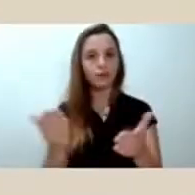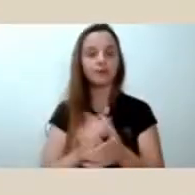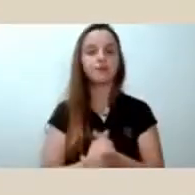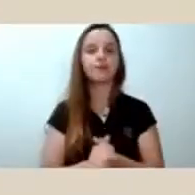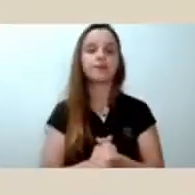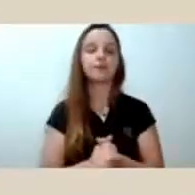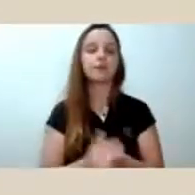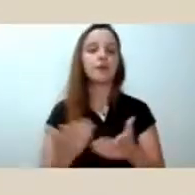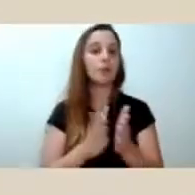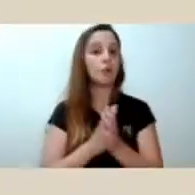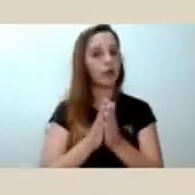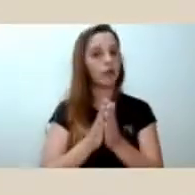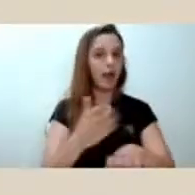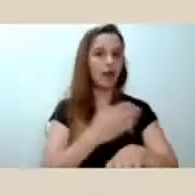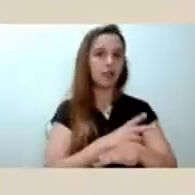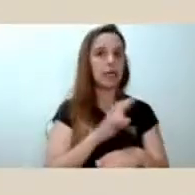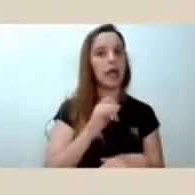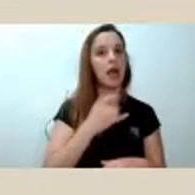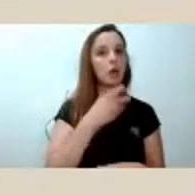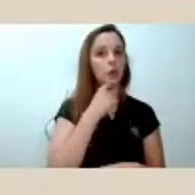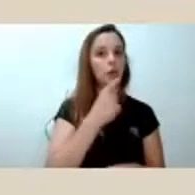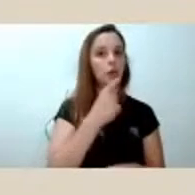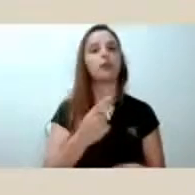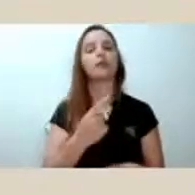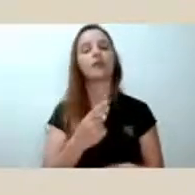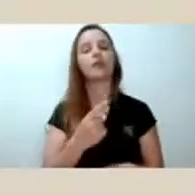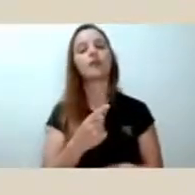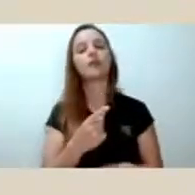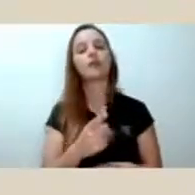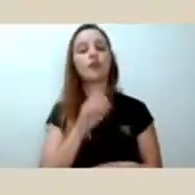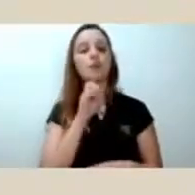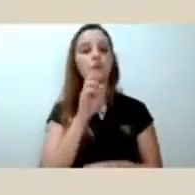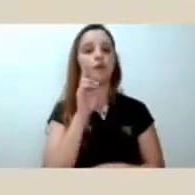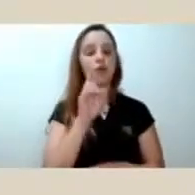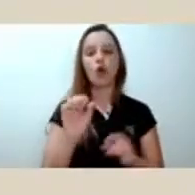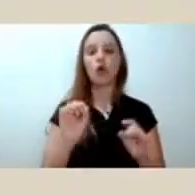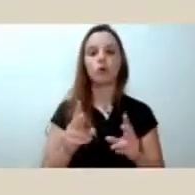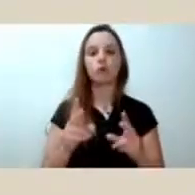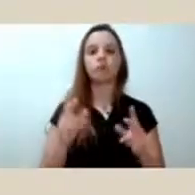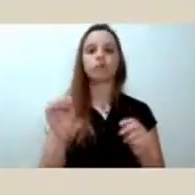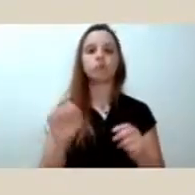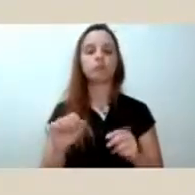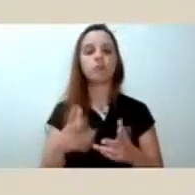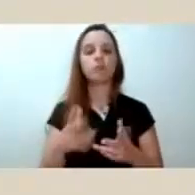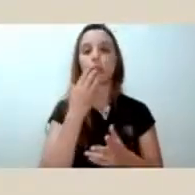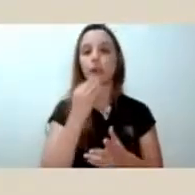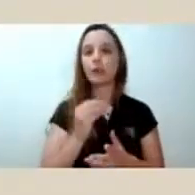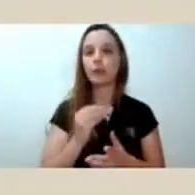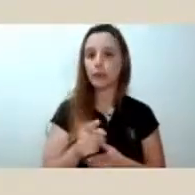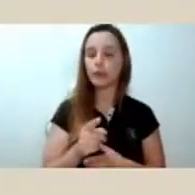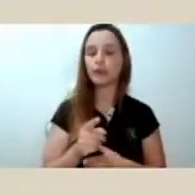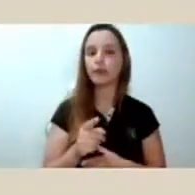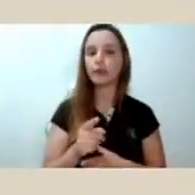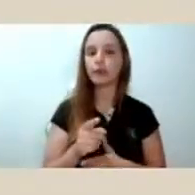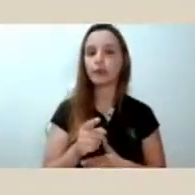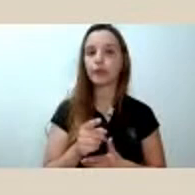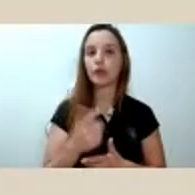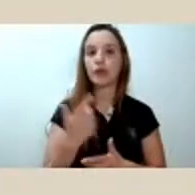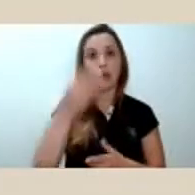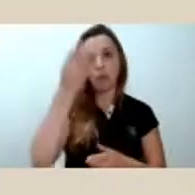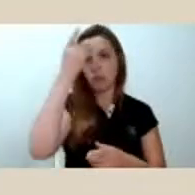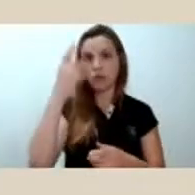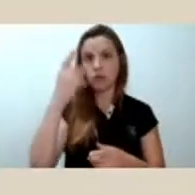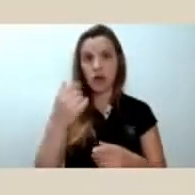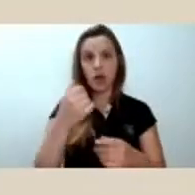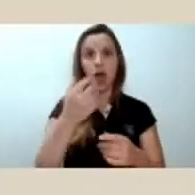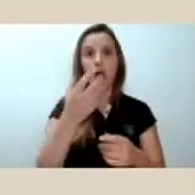how, we can consider all of these, the likelihood of a student having a Black teacher. And